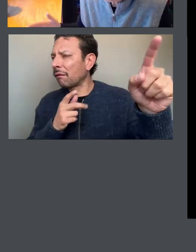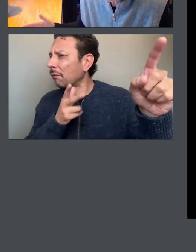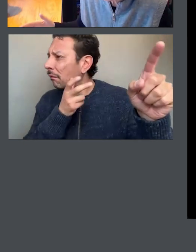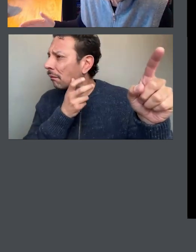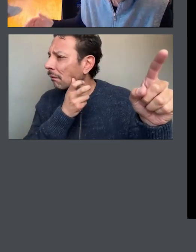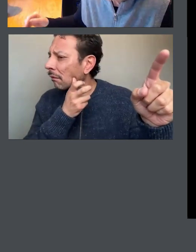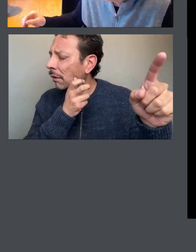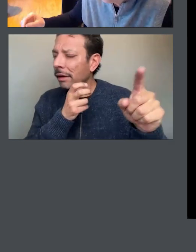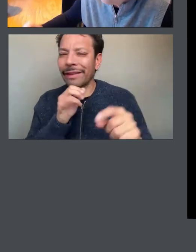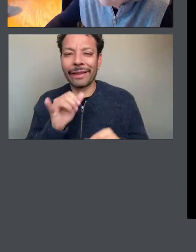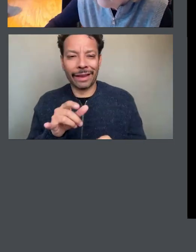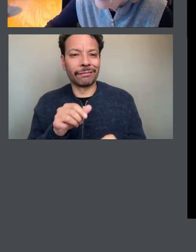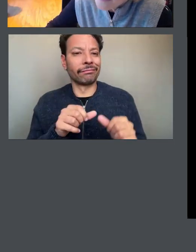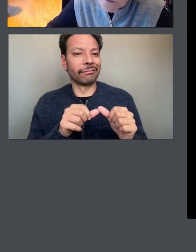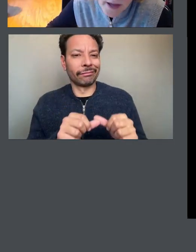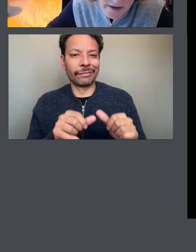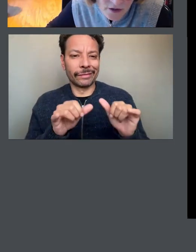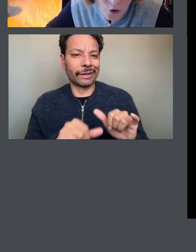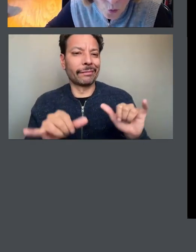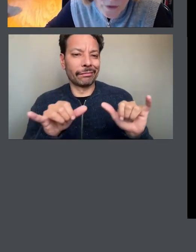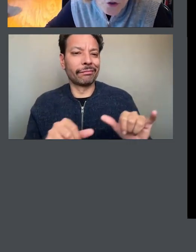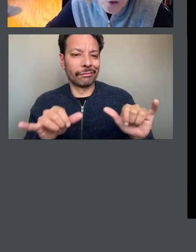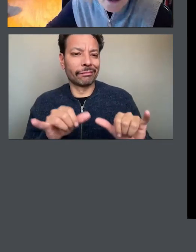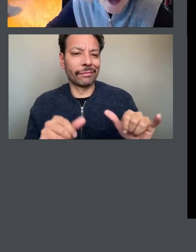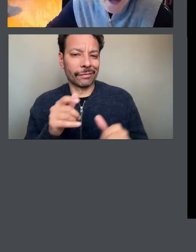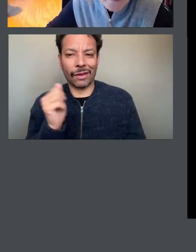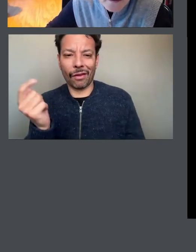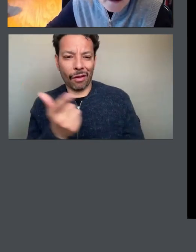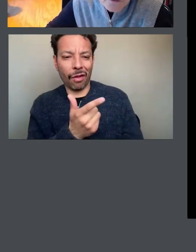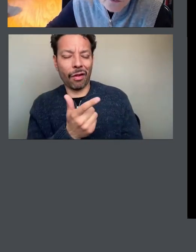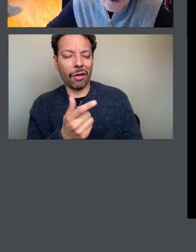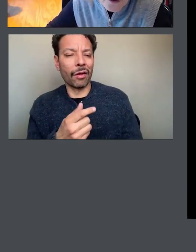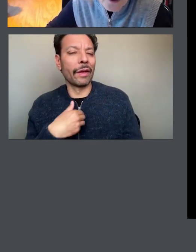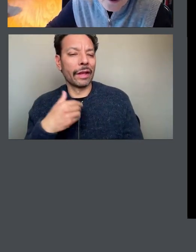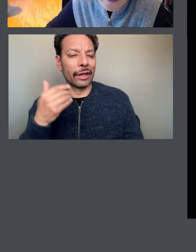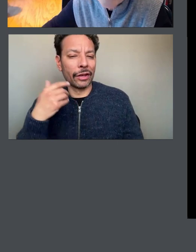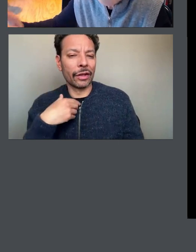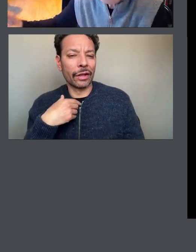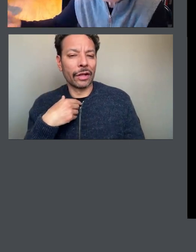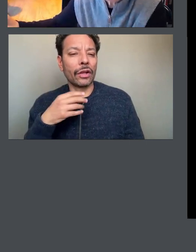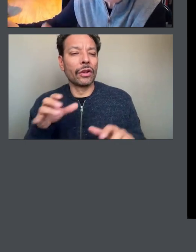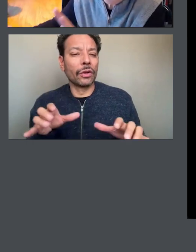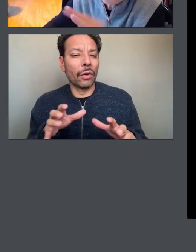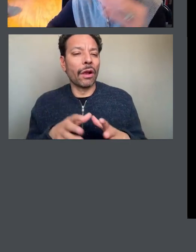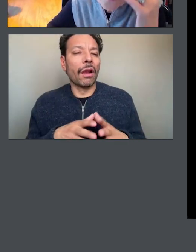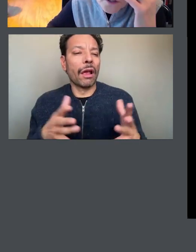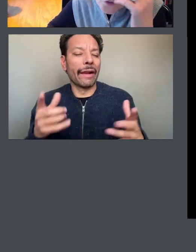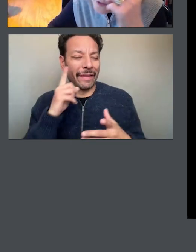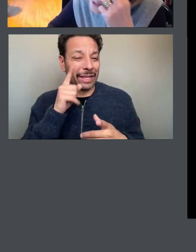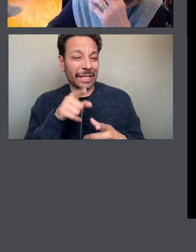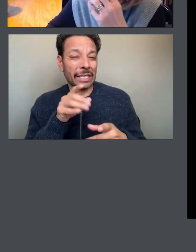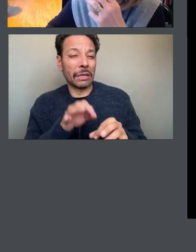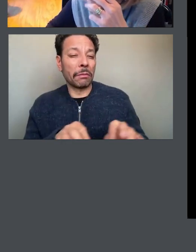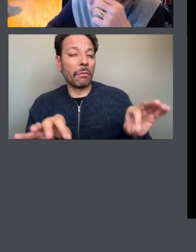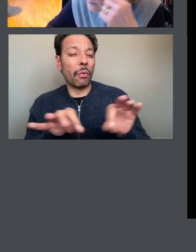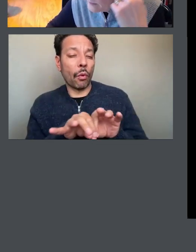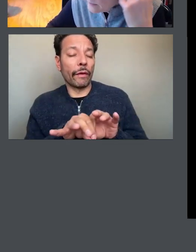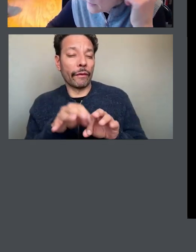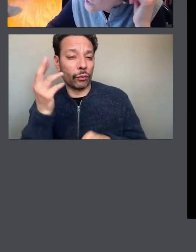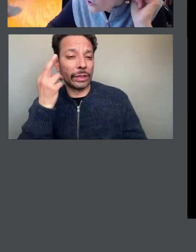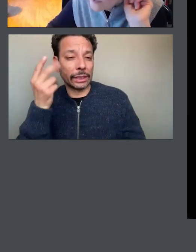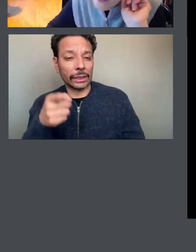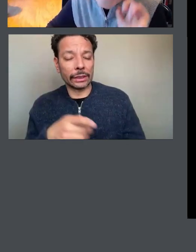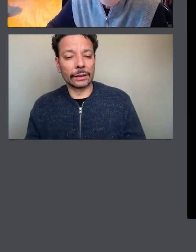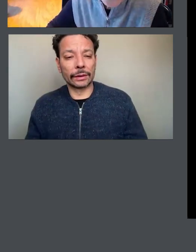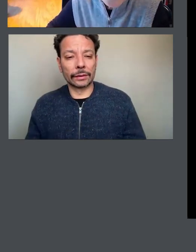the consistent piece of that. We do a lot of, and I think this is important for this reason.